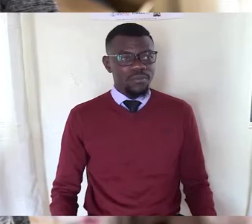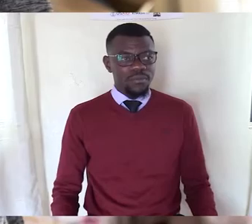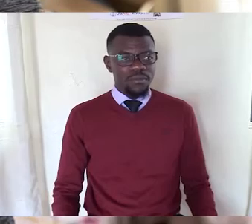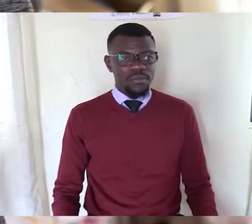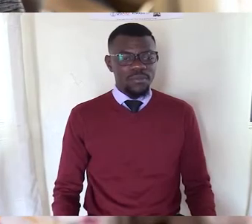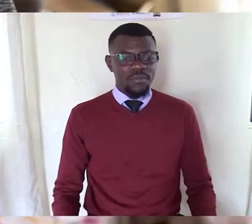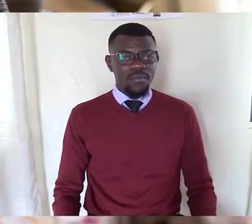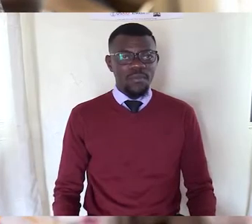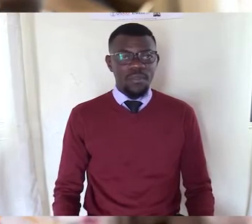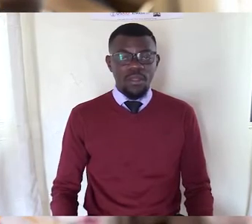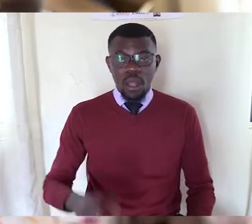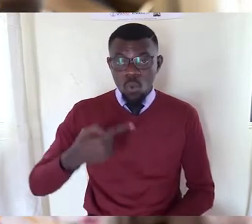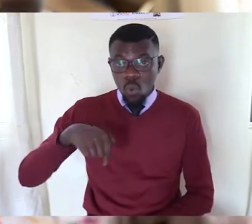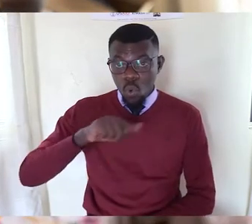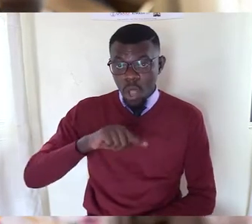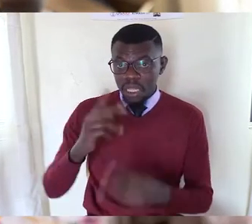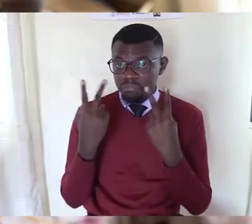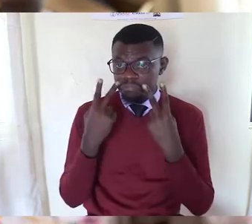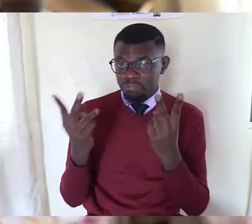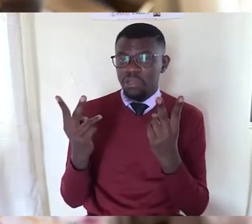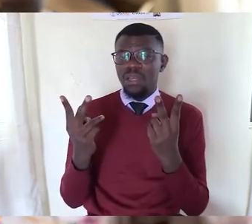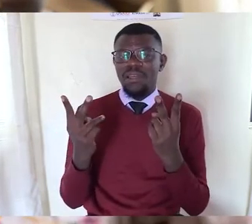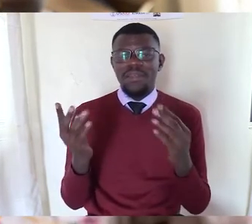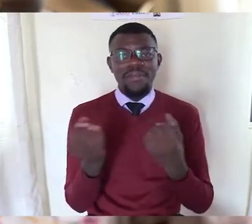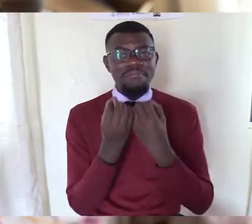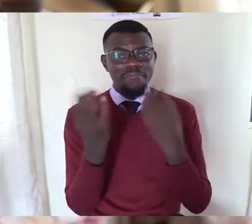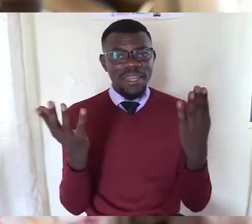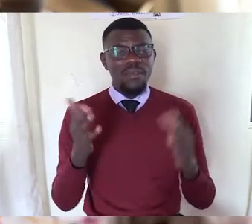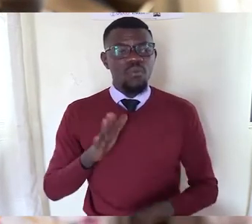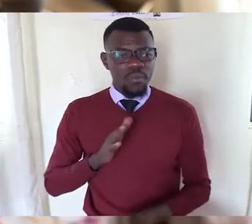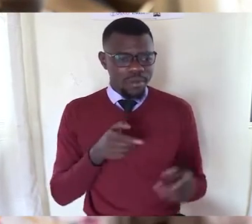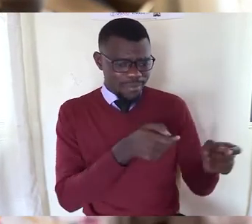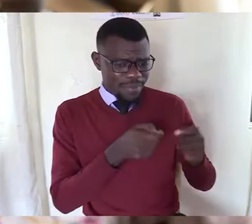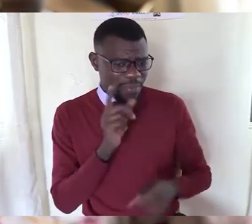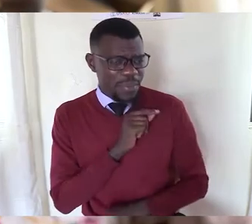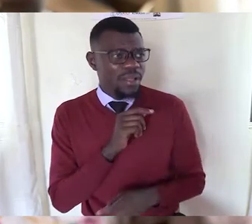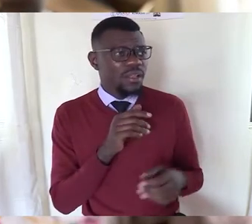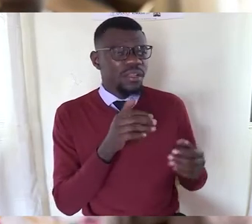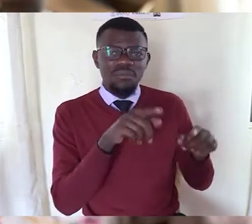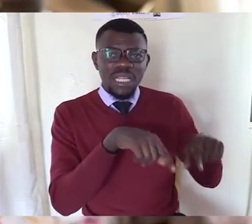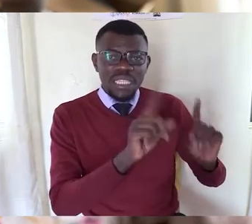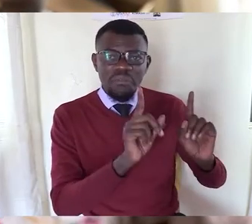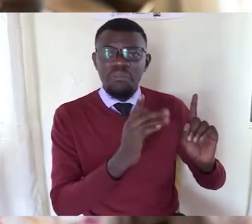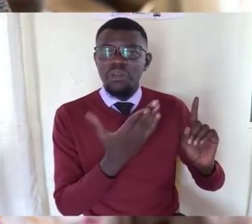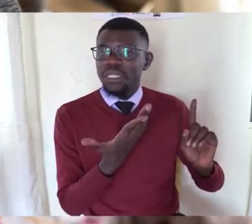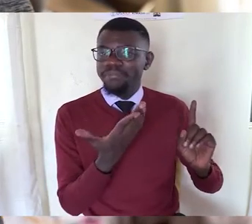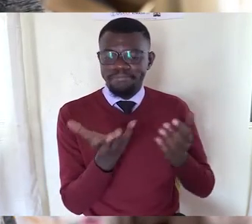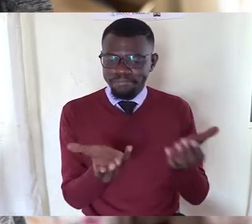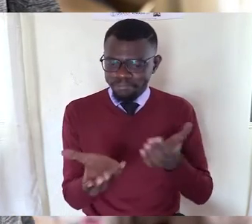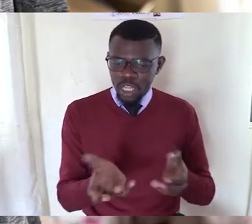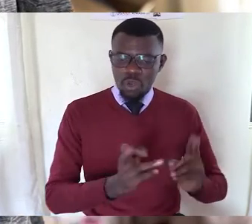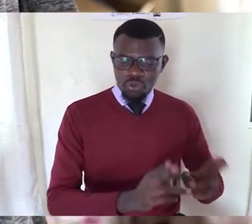were very key to note was that most of these women who were raped were in their usual